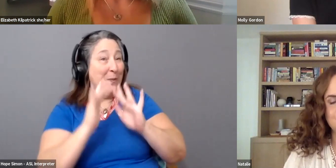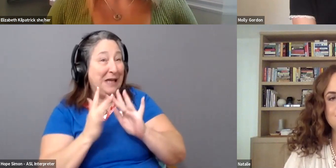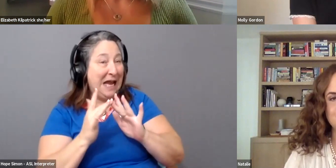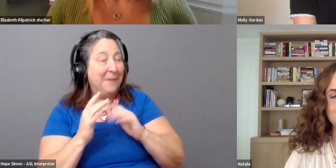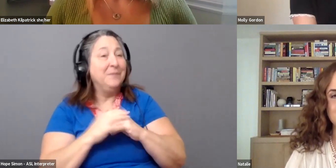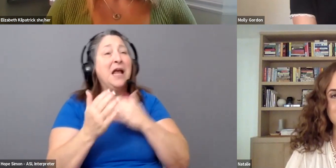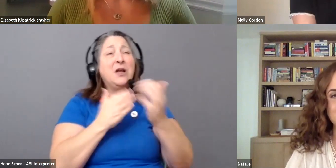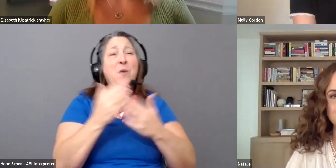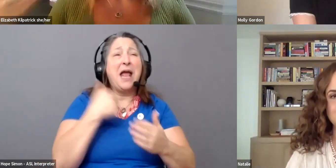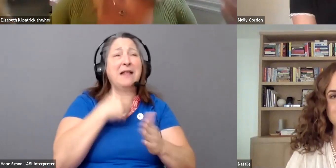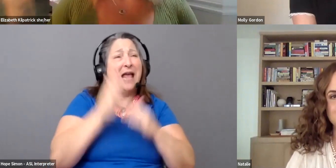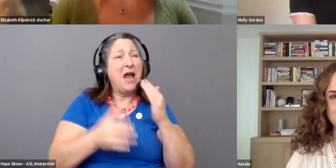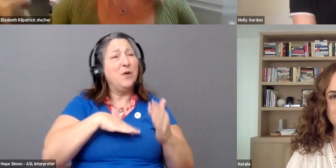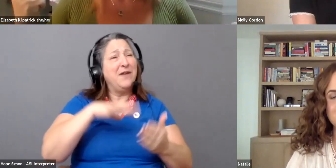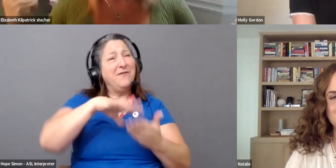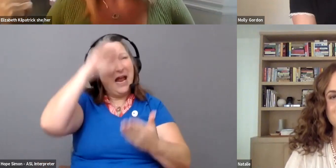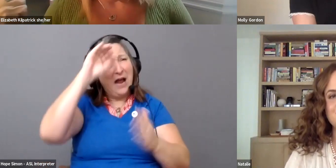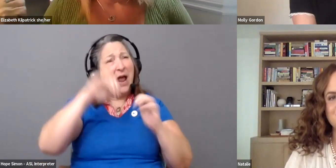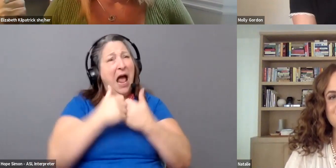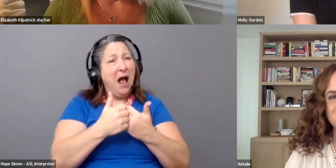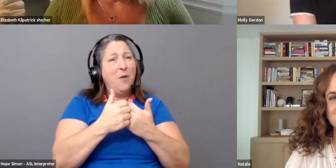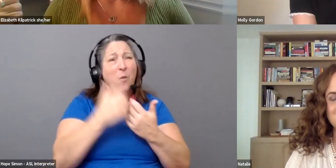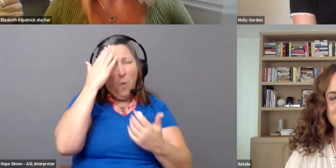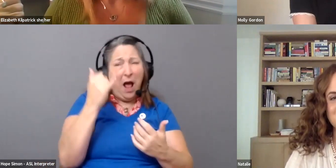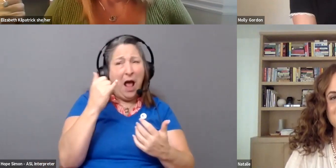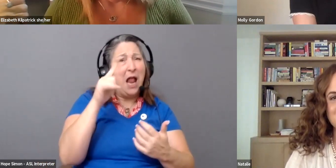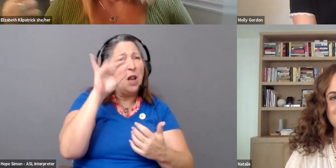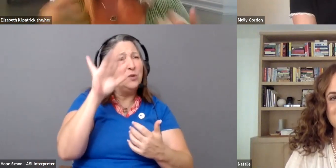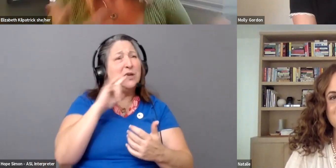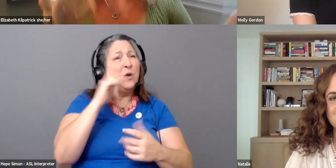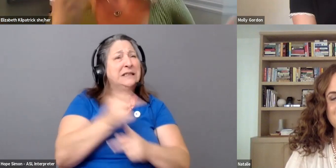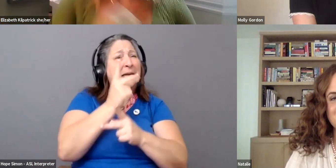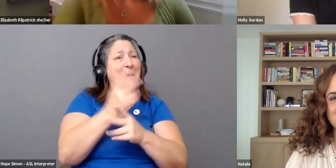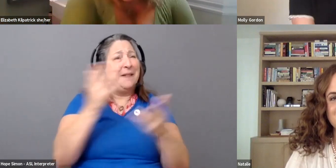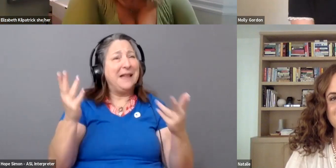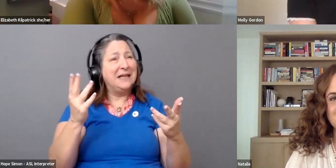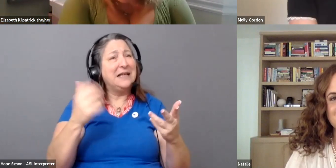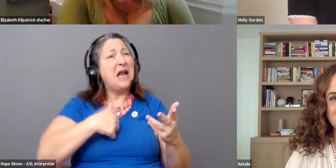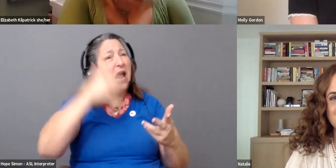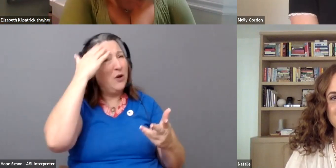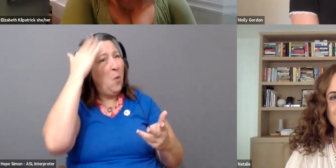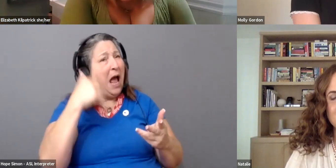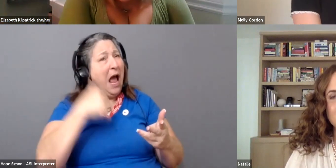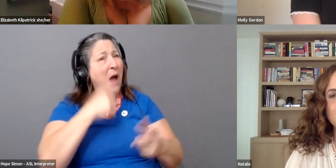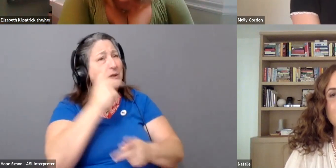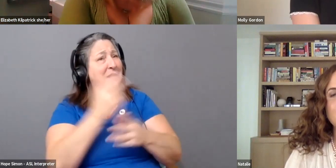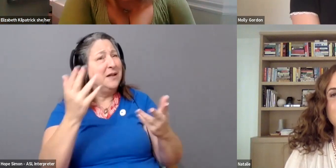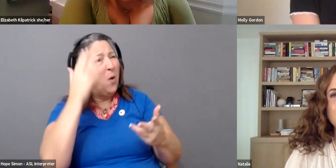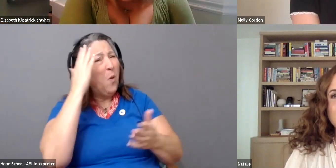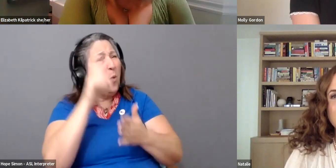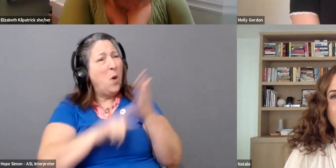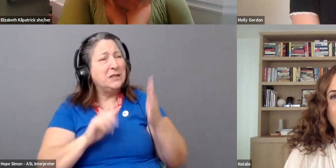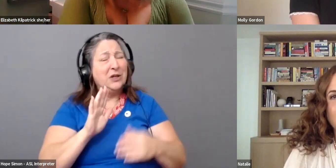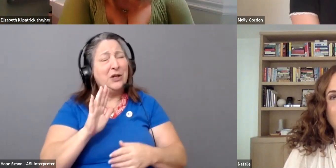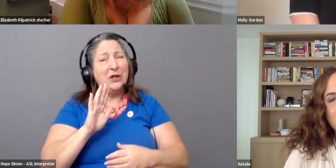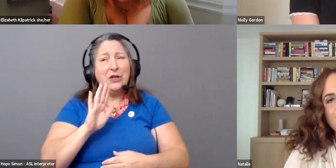to things. And my idea of why I was holding on to things was different. What was your idea of why people would hold on to things like